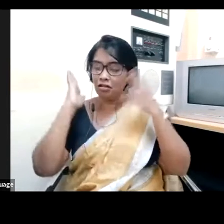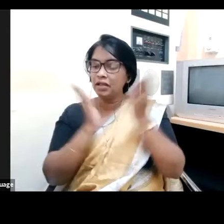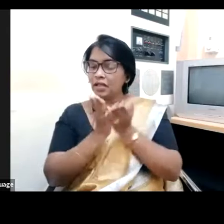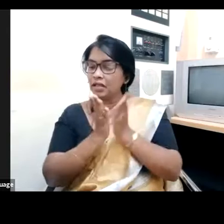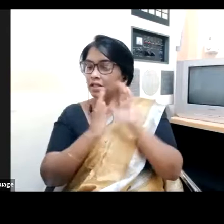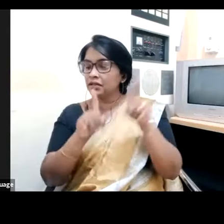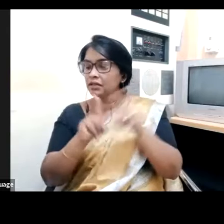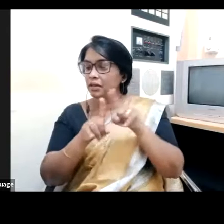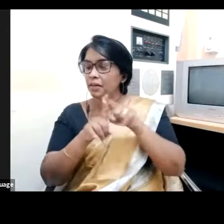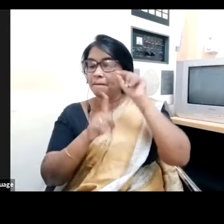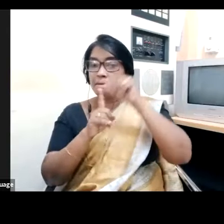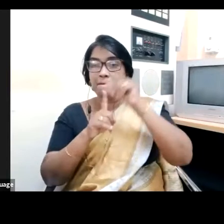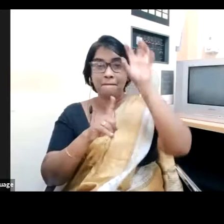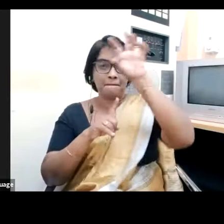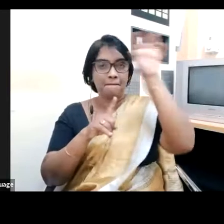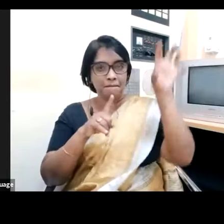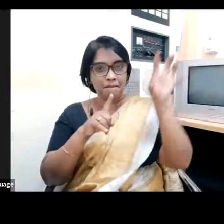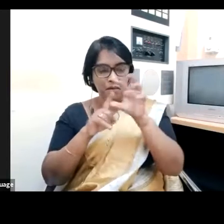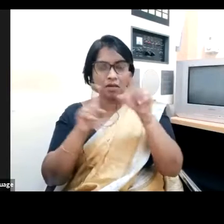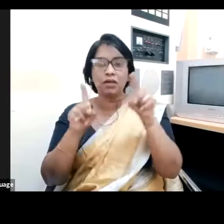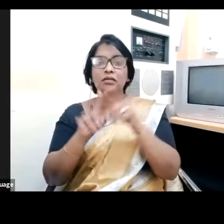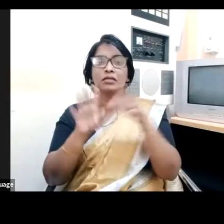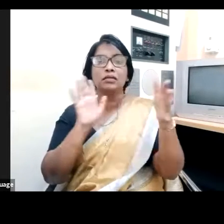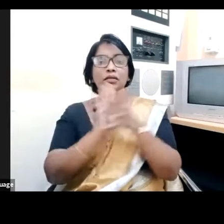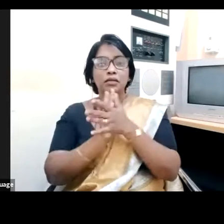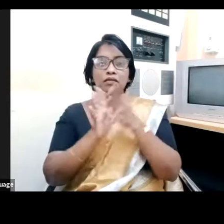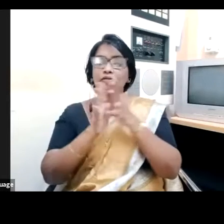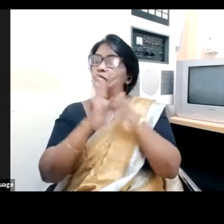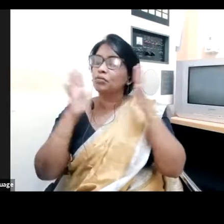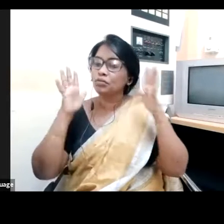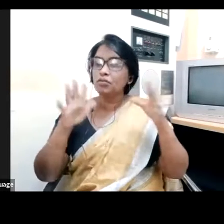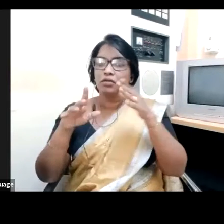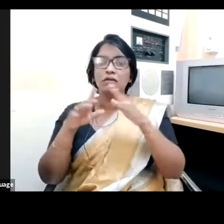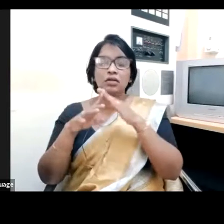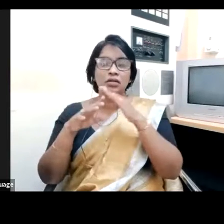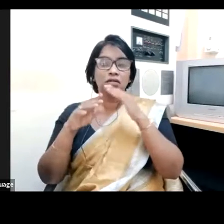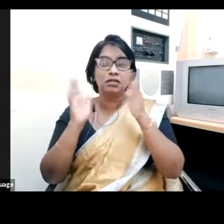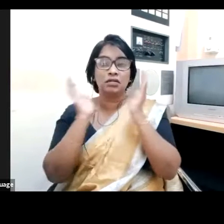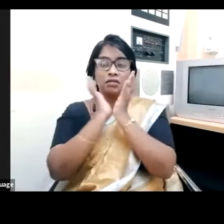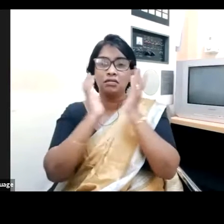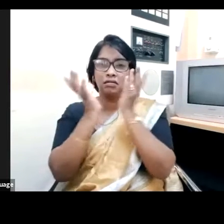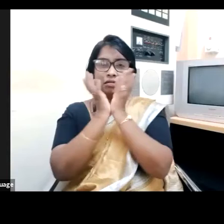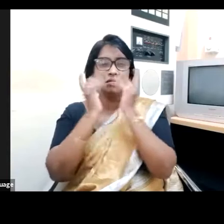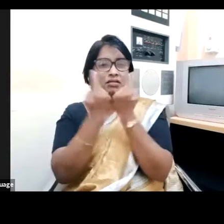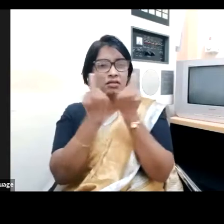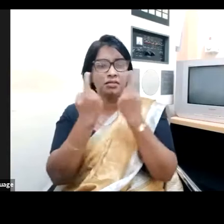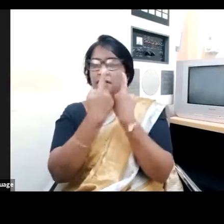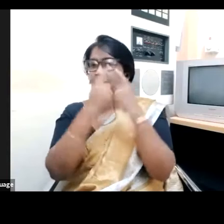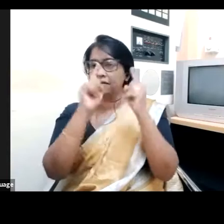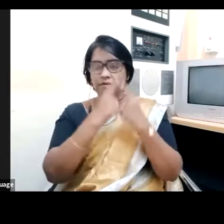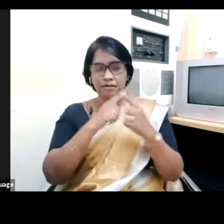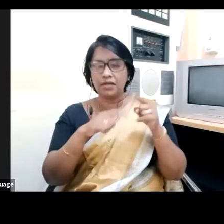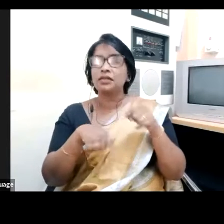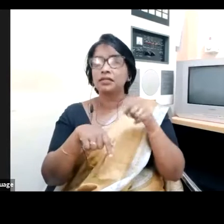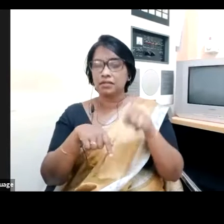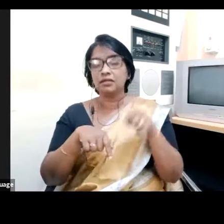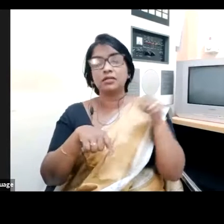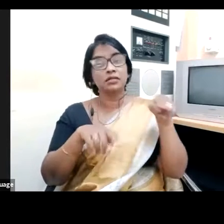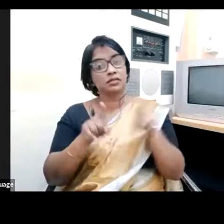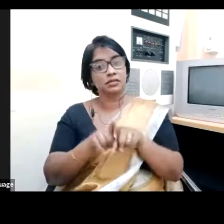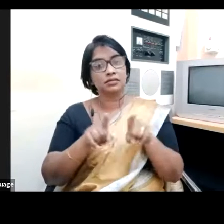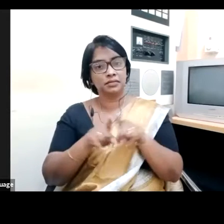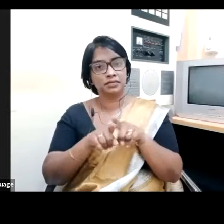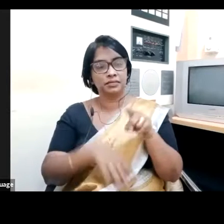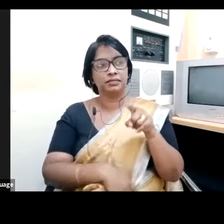and unique biodiversity, which is threatened at the moment. Also, I would like to bring out the